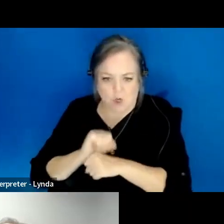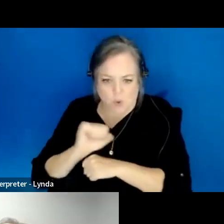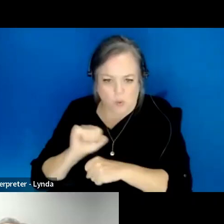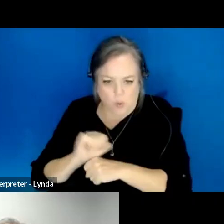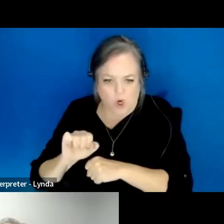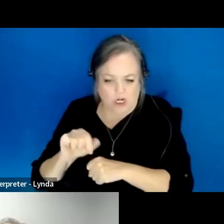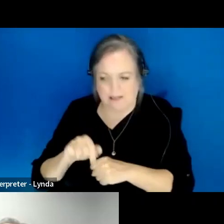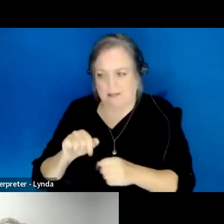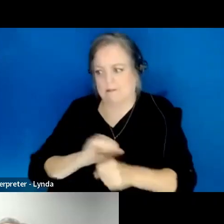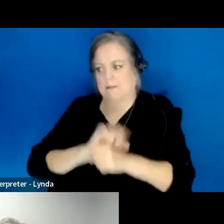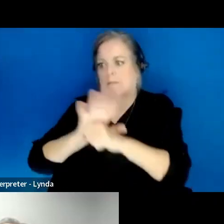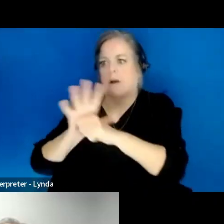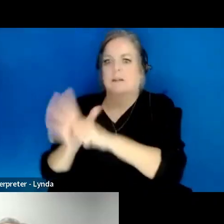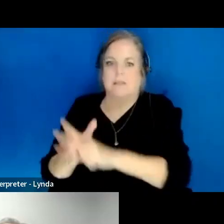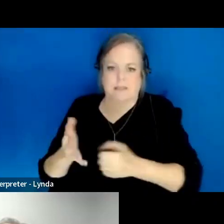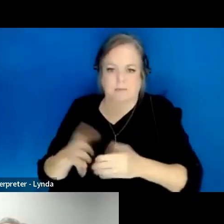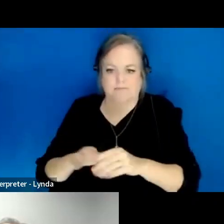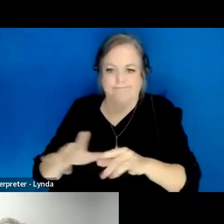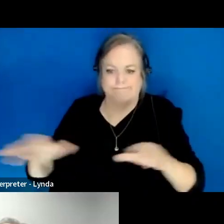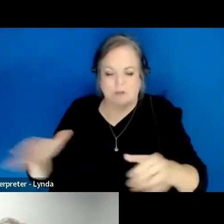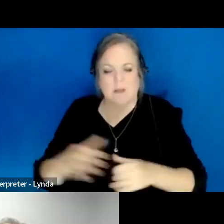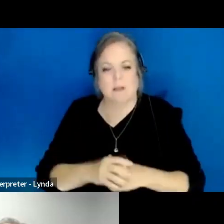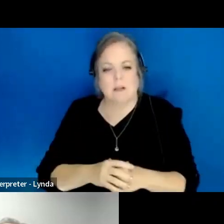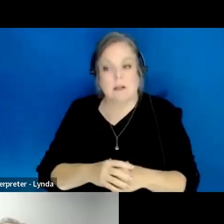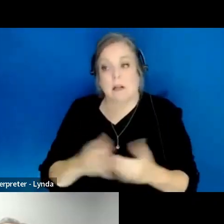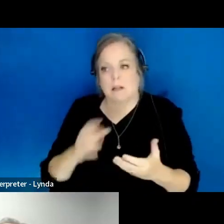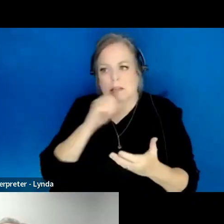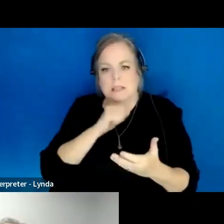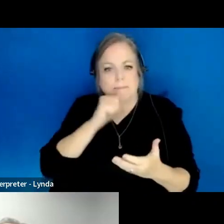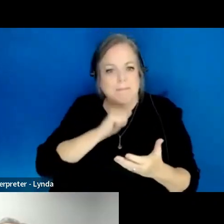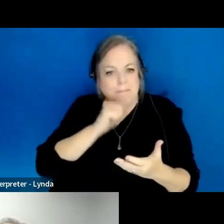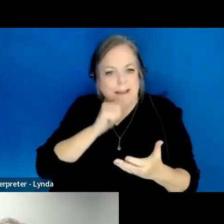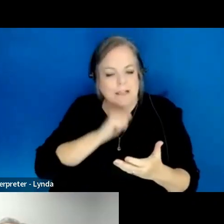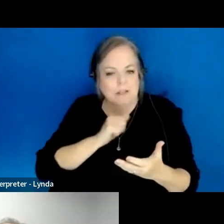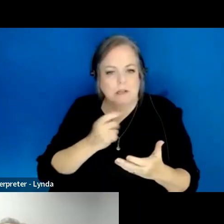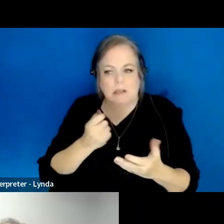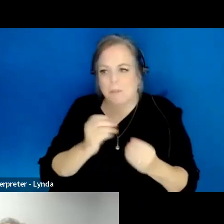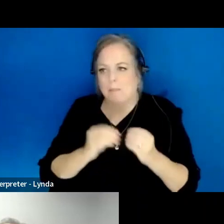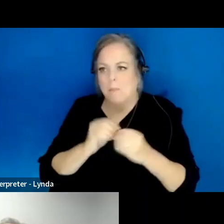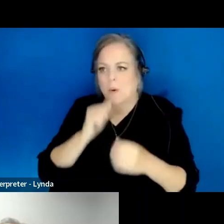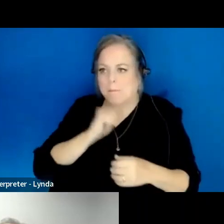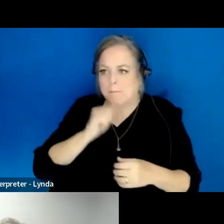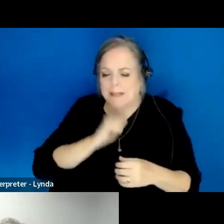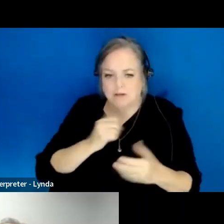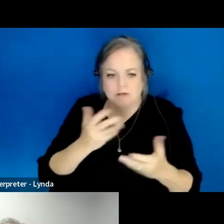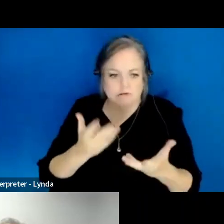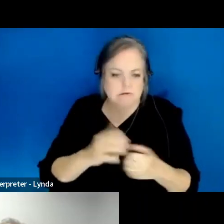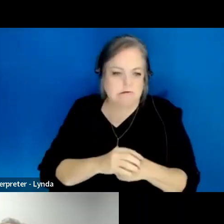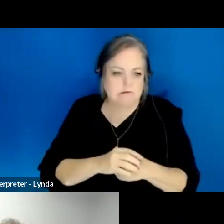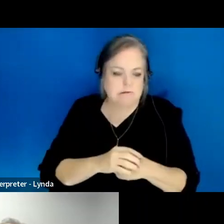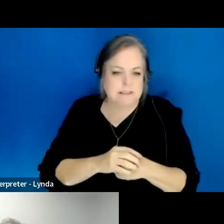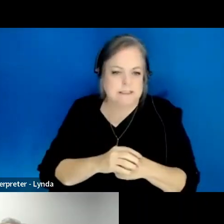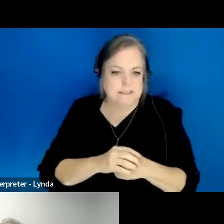in this pandemic. So I guess patience, maybe a little more patience, and